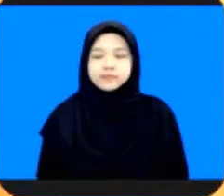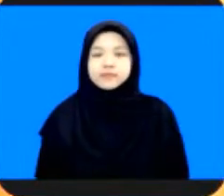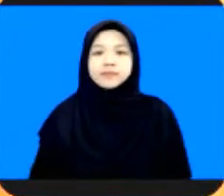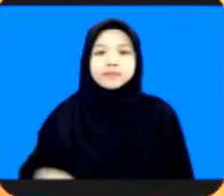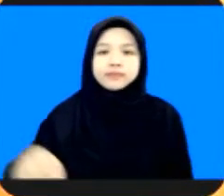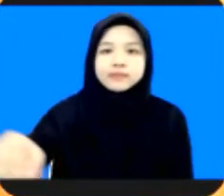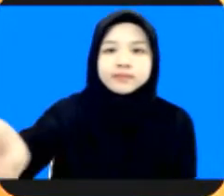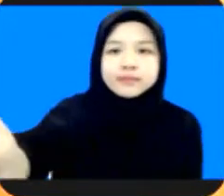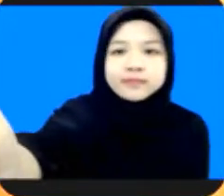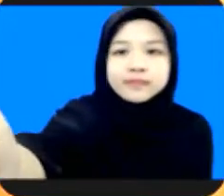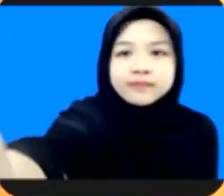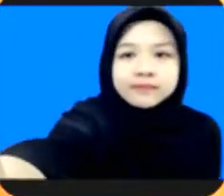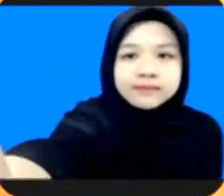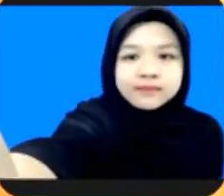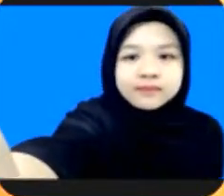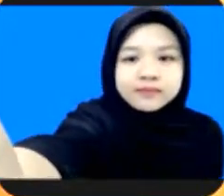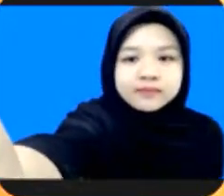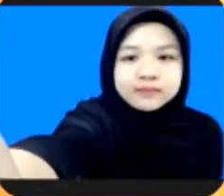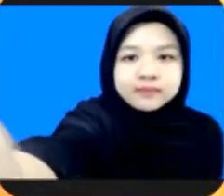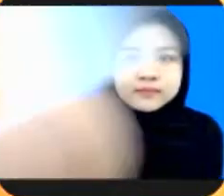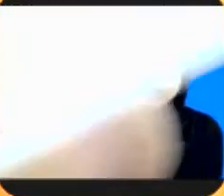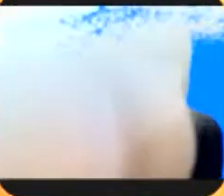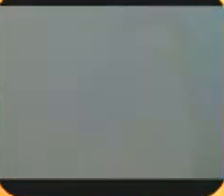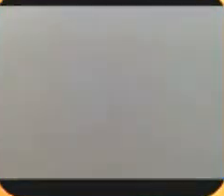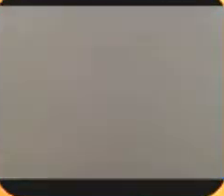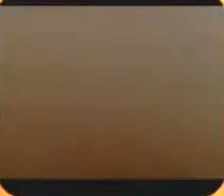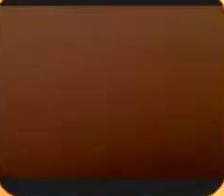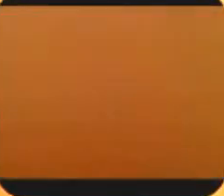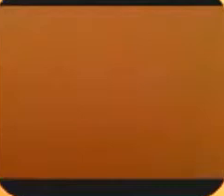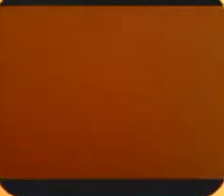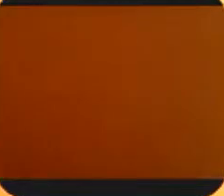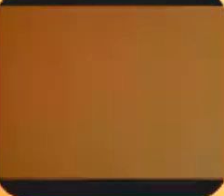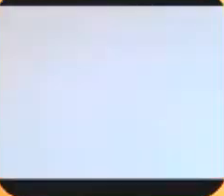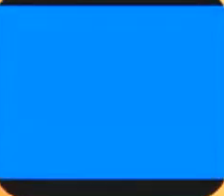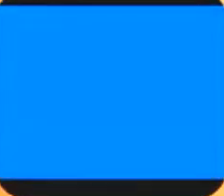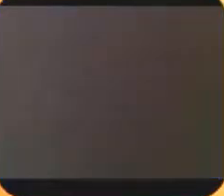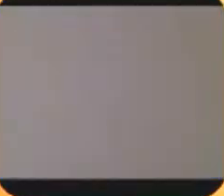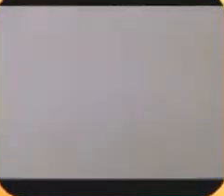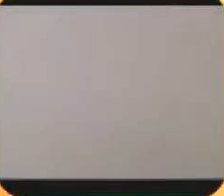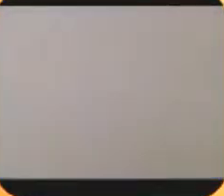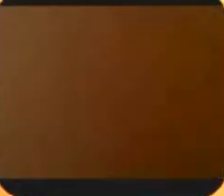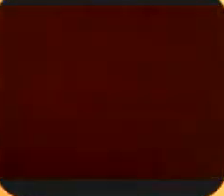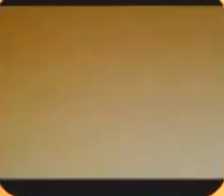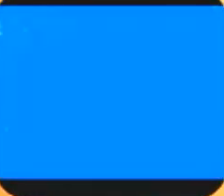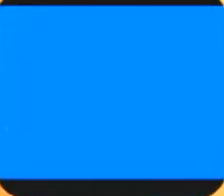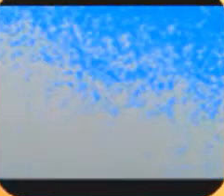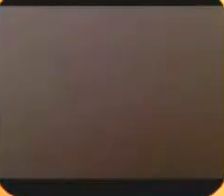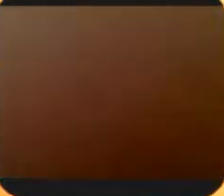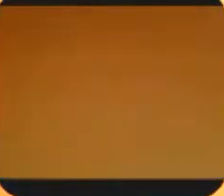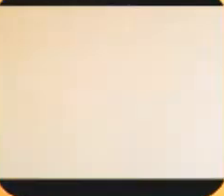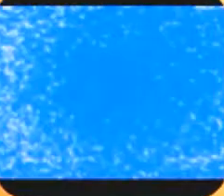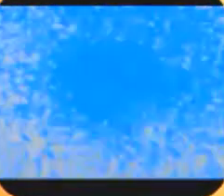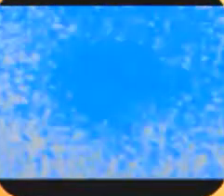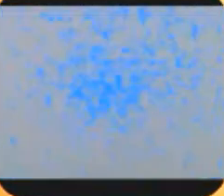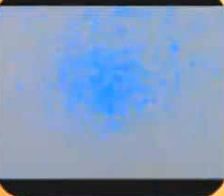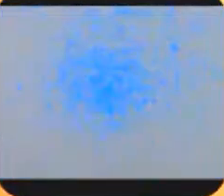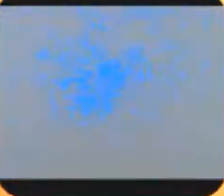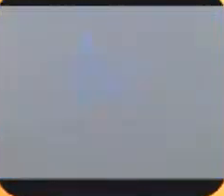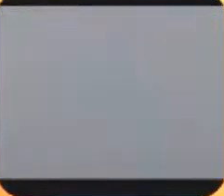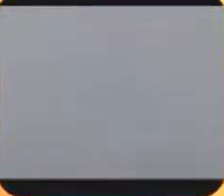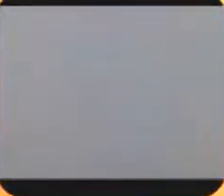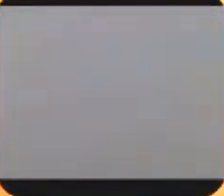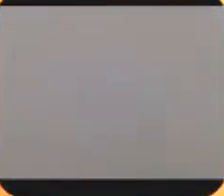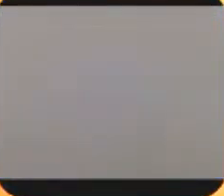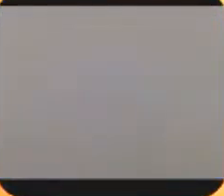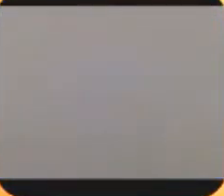more and more gravitated toward the center to keep the to keep their